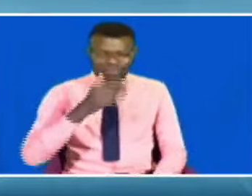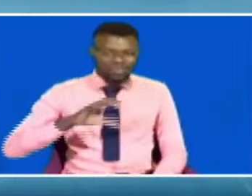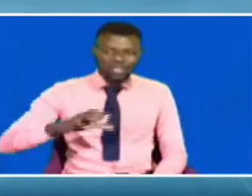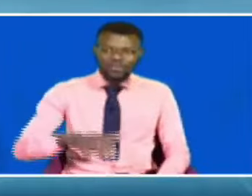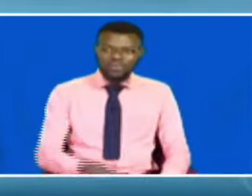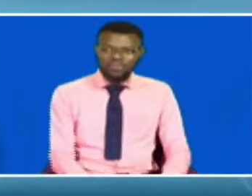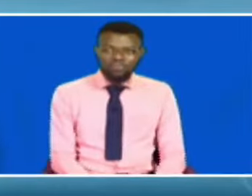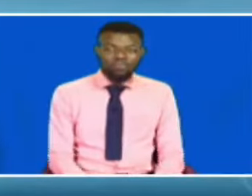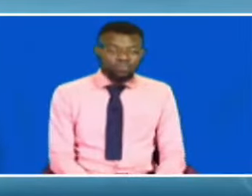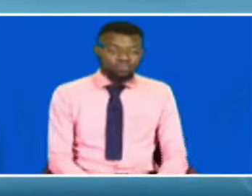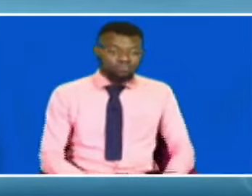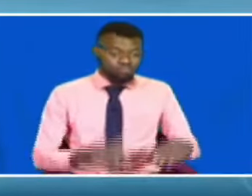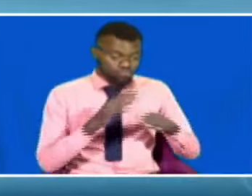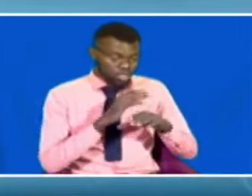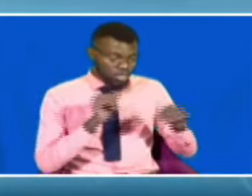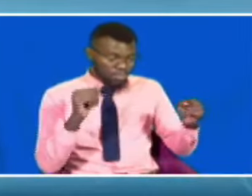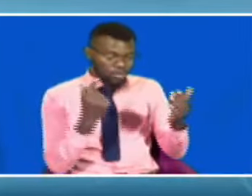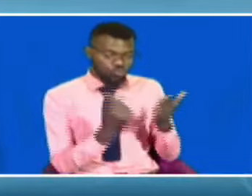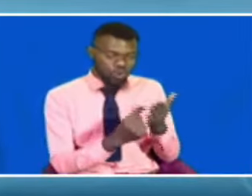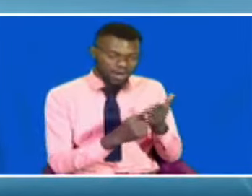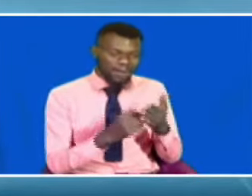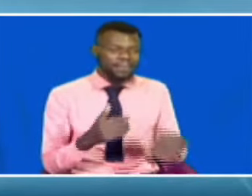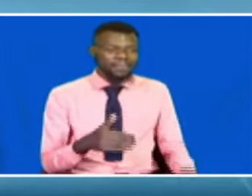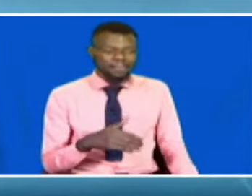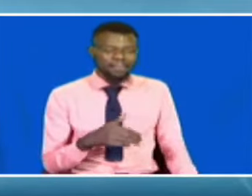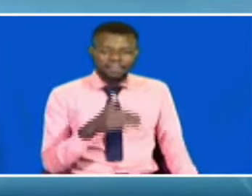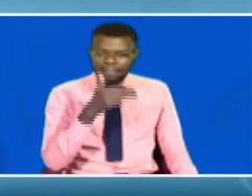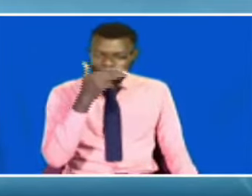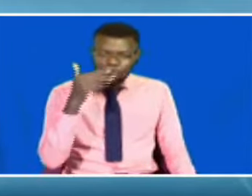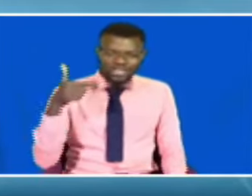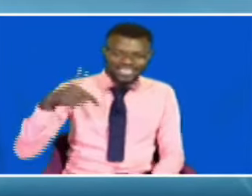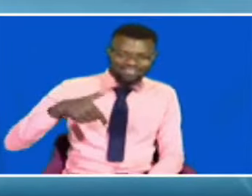Now, Ugandan President Yoweri Museveni left the country after concluding his 3-day state visit.